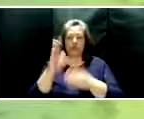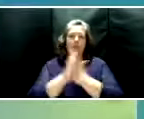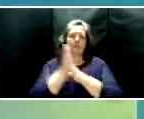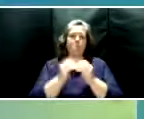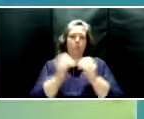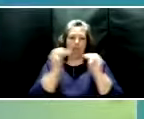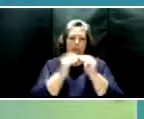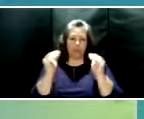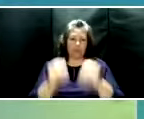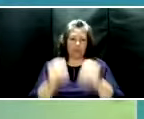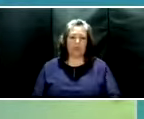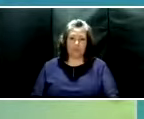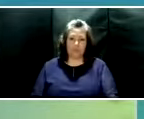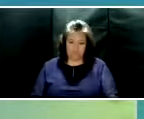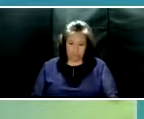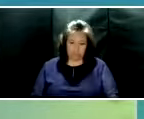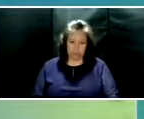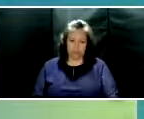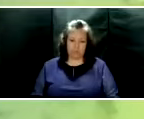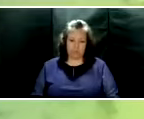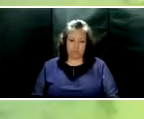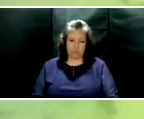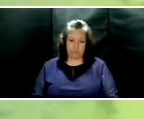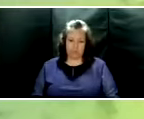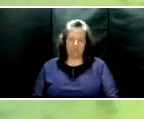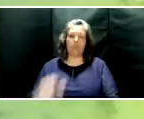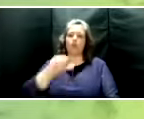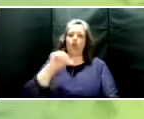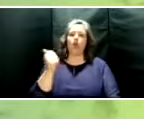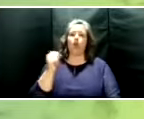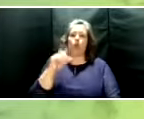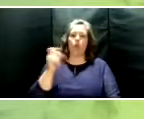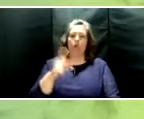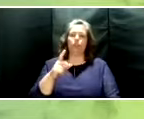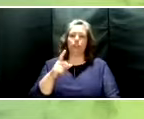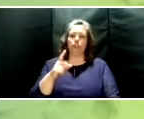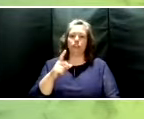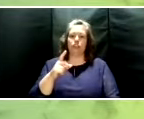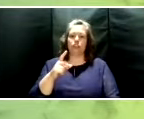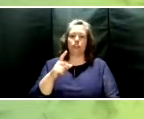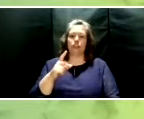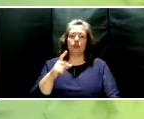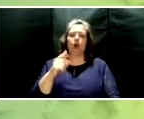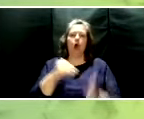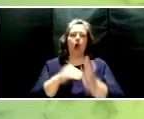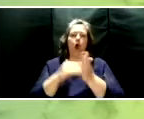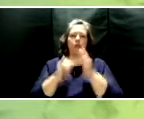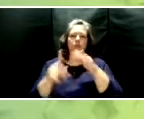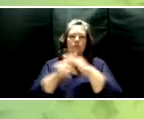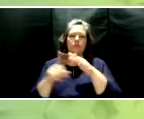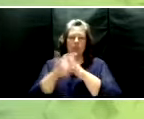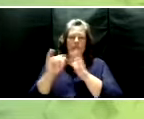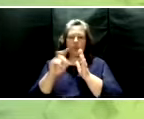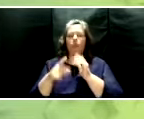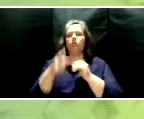place. Awesome. Thank you for that. And another question, and we do get this question a lot of times, Allyson, is